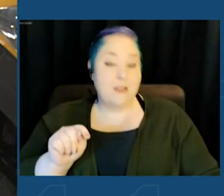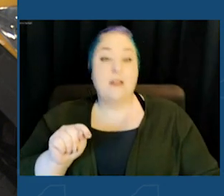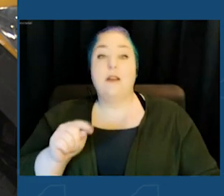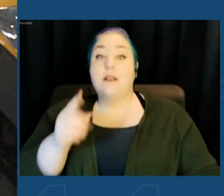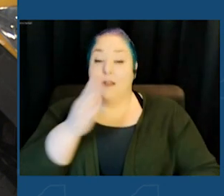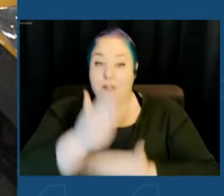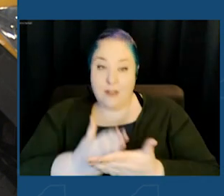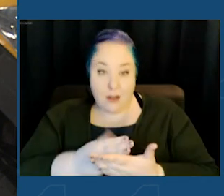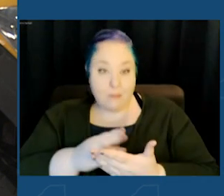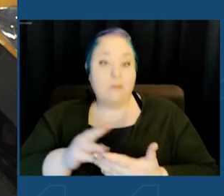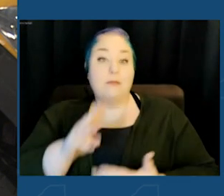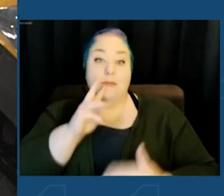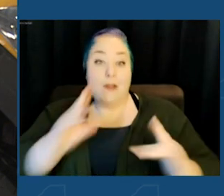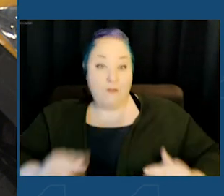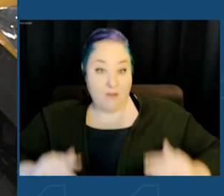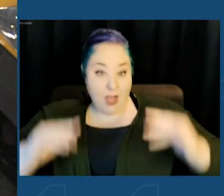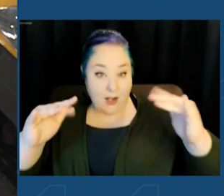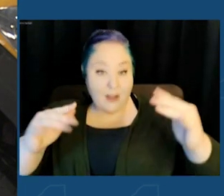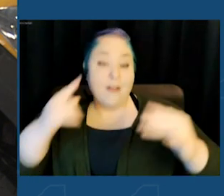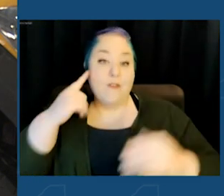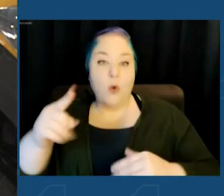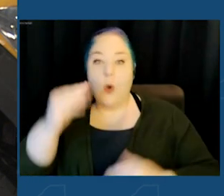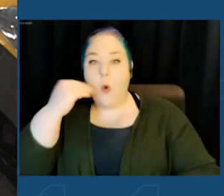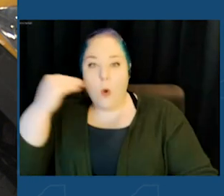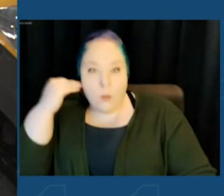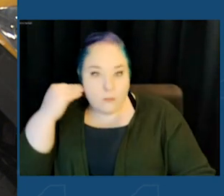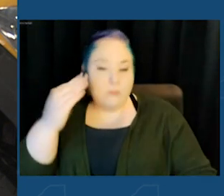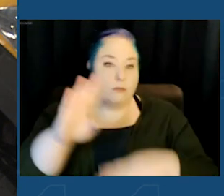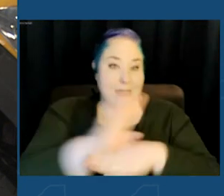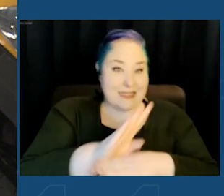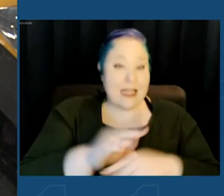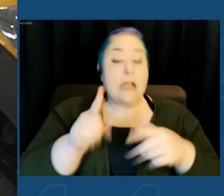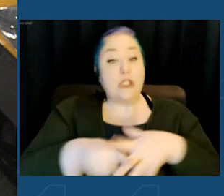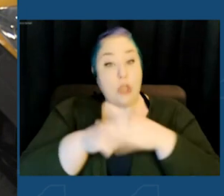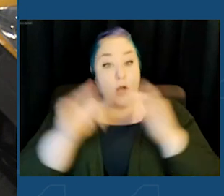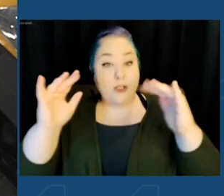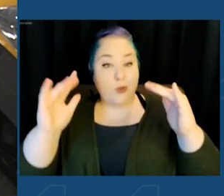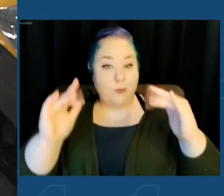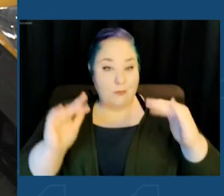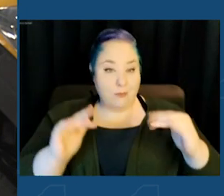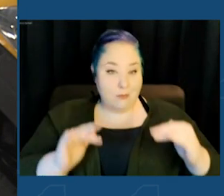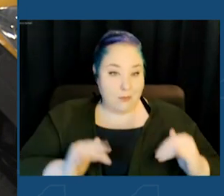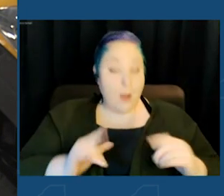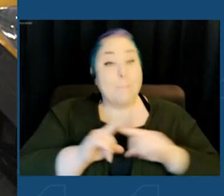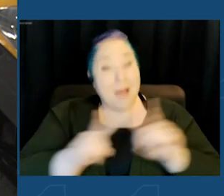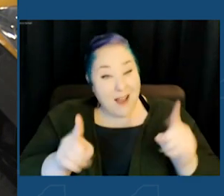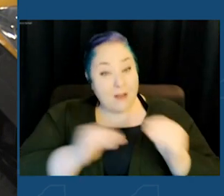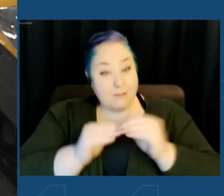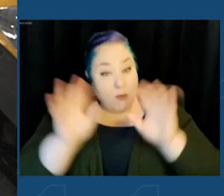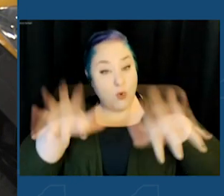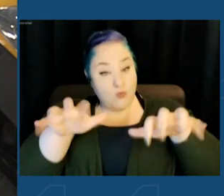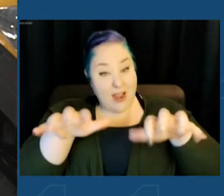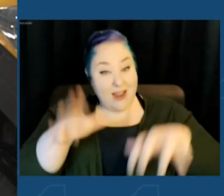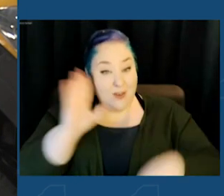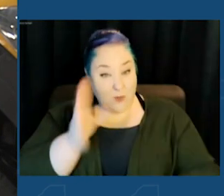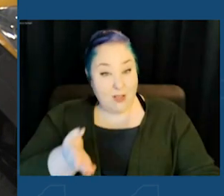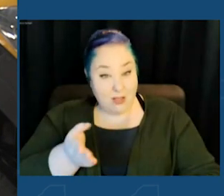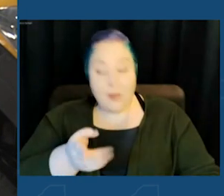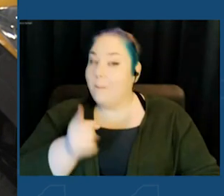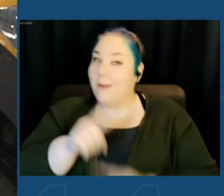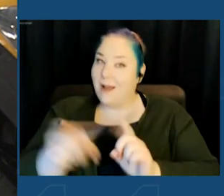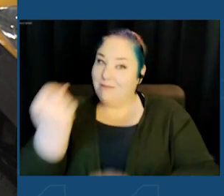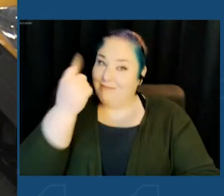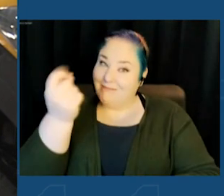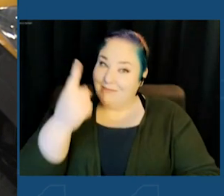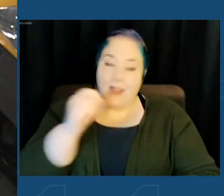businesses but that is starting to Abate so that is not sustained but more rain is coming there this was not a rain flooding event this was a